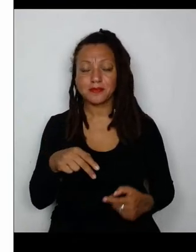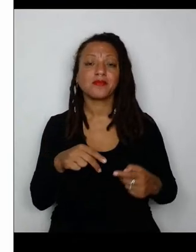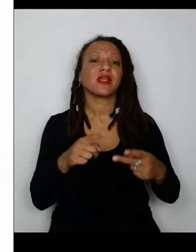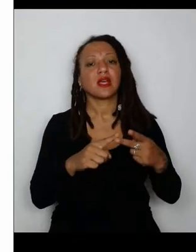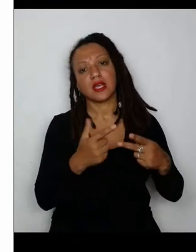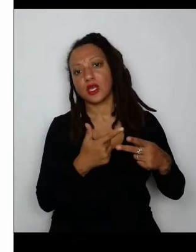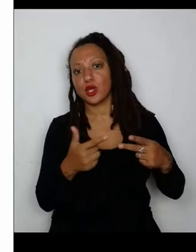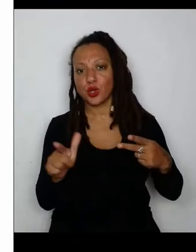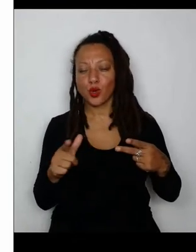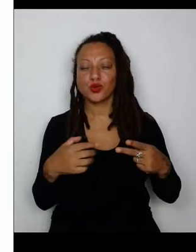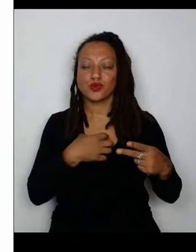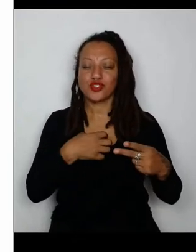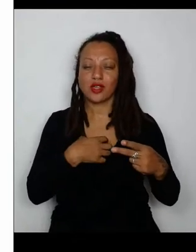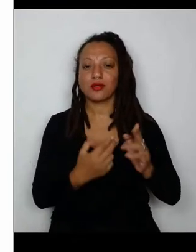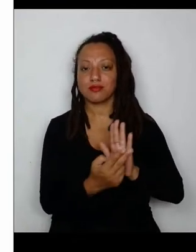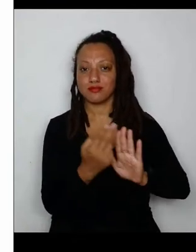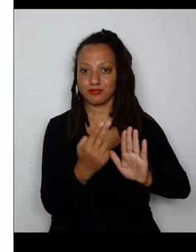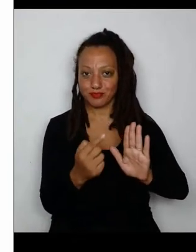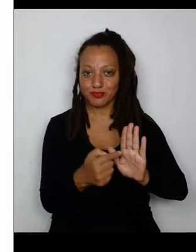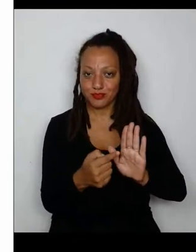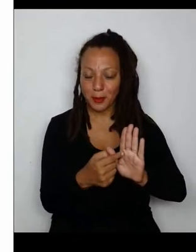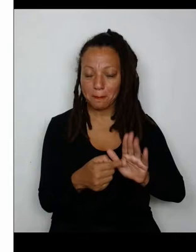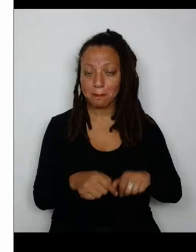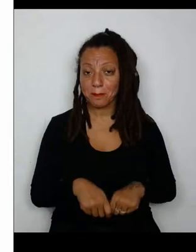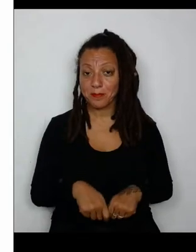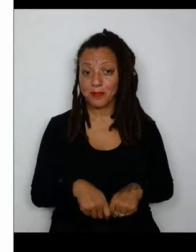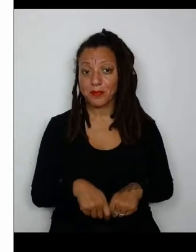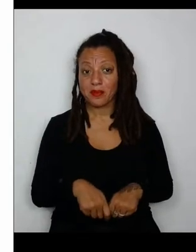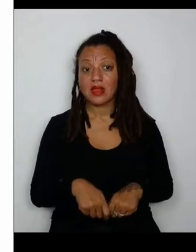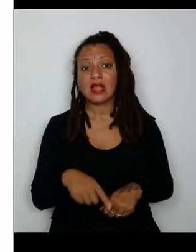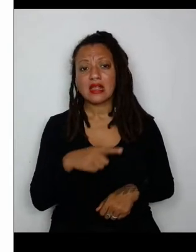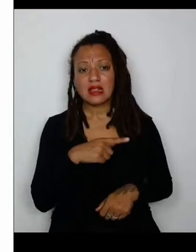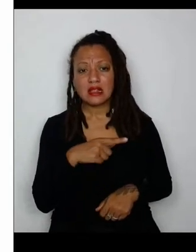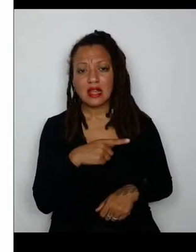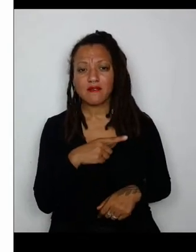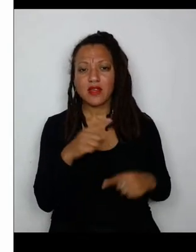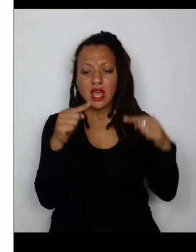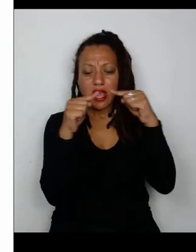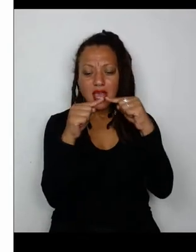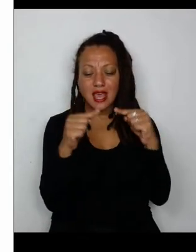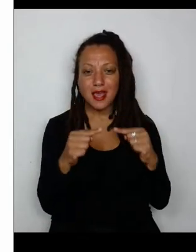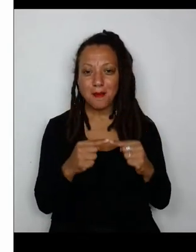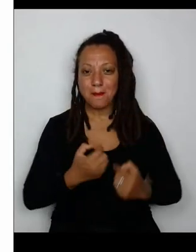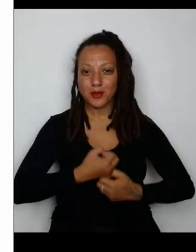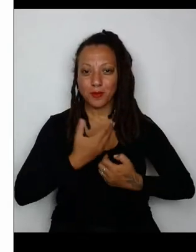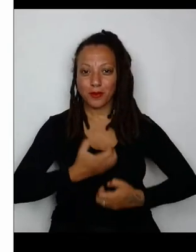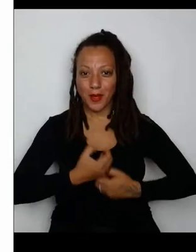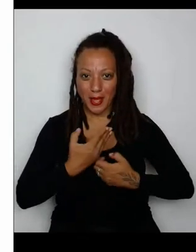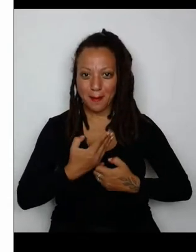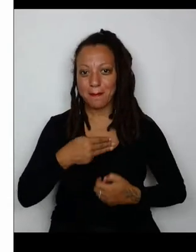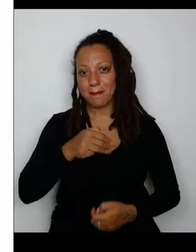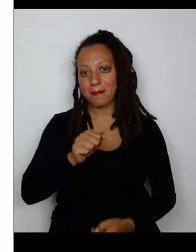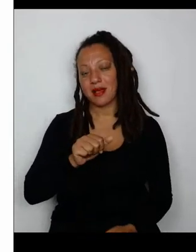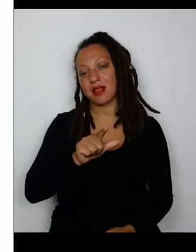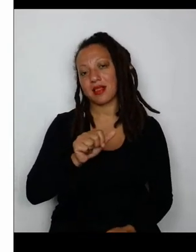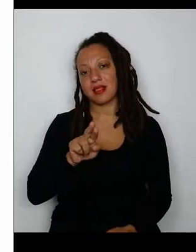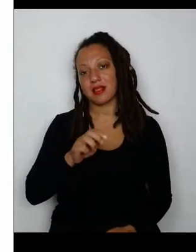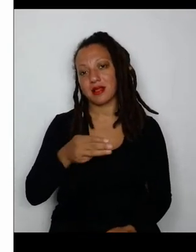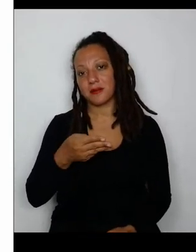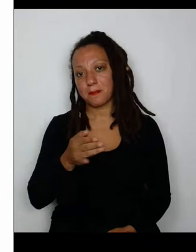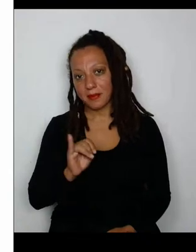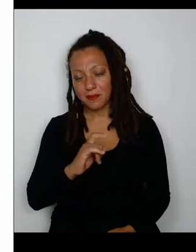and rhyme scheme of melanie's own poem the sonnet on eeks surveyed the world of theater and